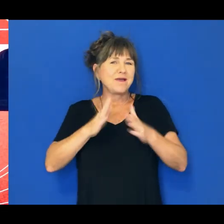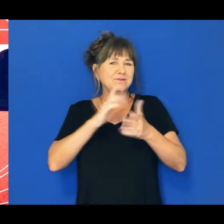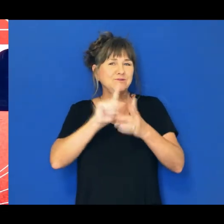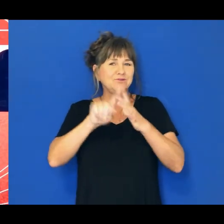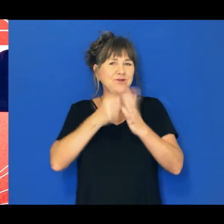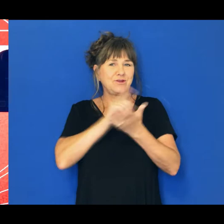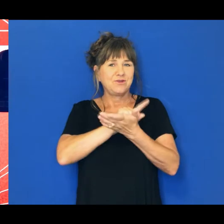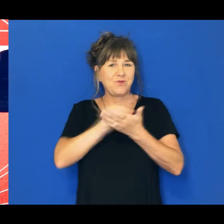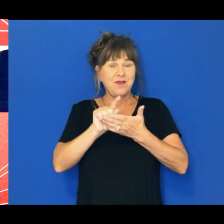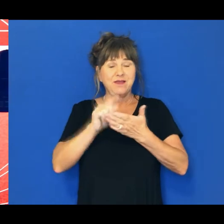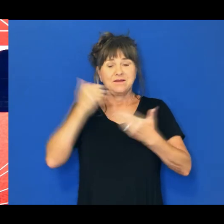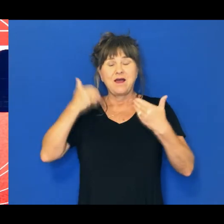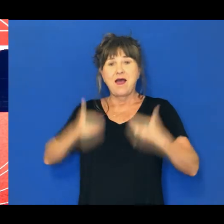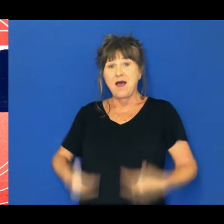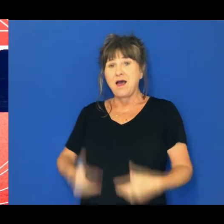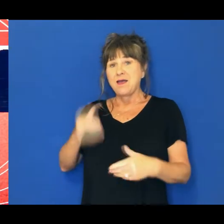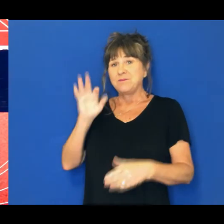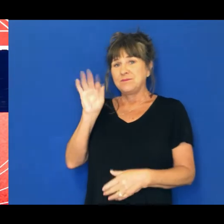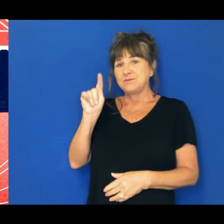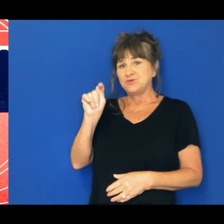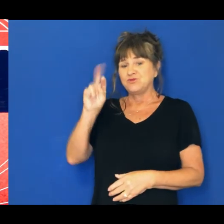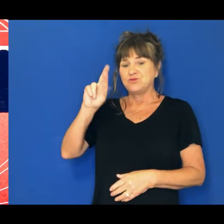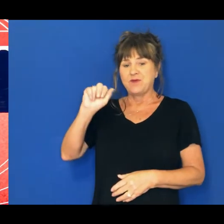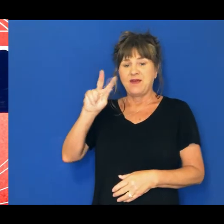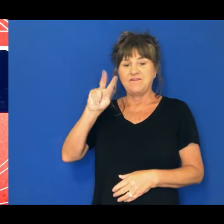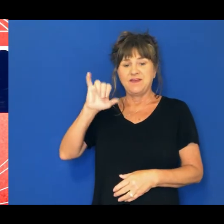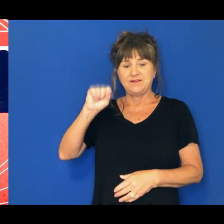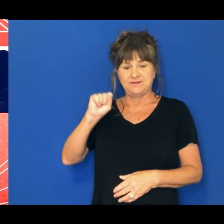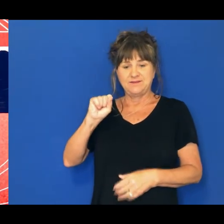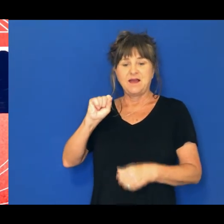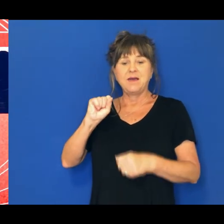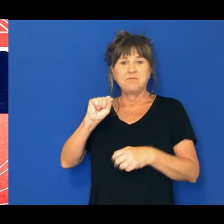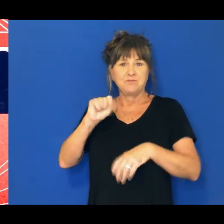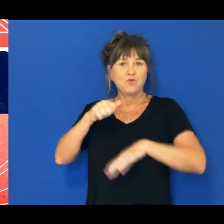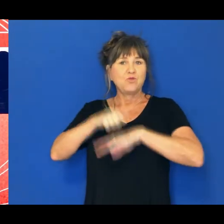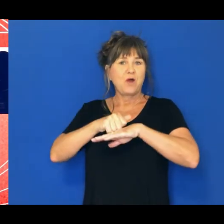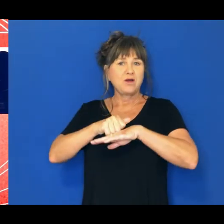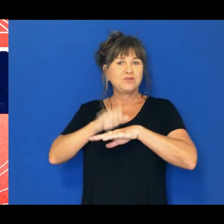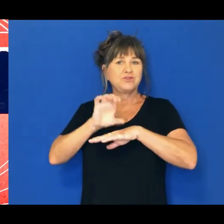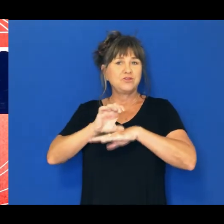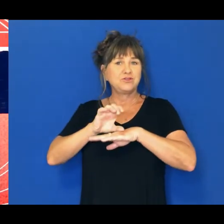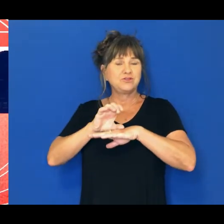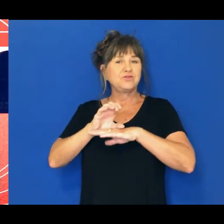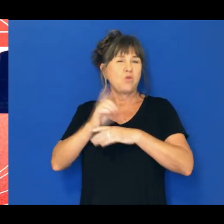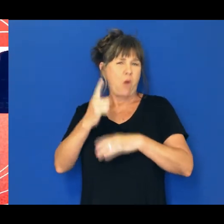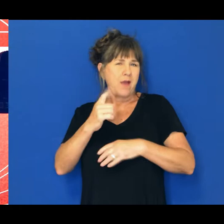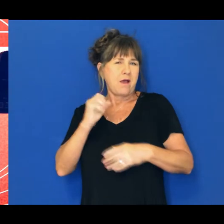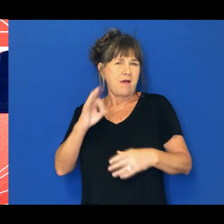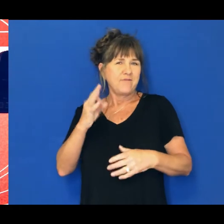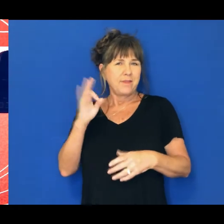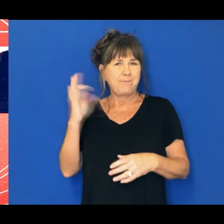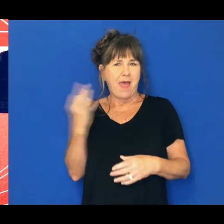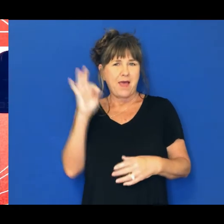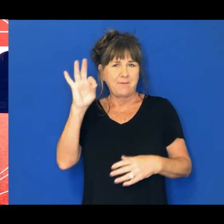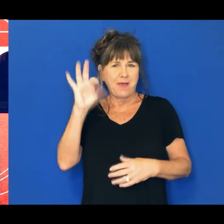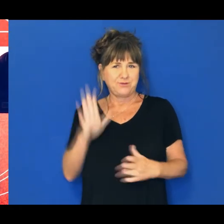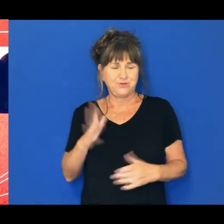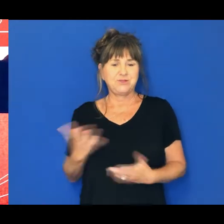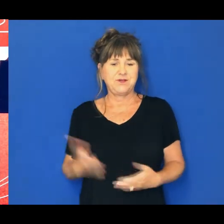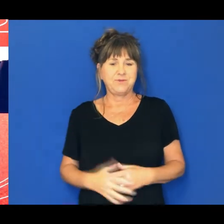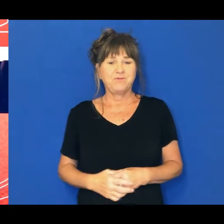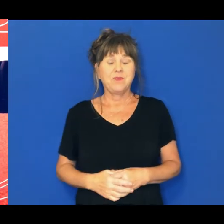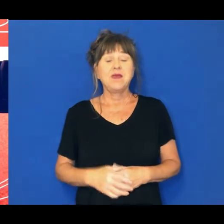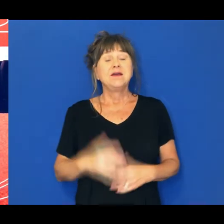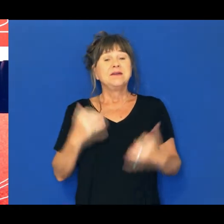name is Travis. I'm one of the pastors here at The Rock, and let me welcome you. Before we get into our new series and the message today, just want